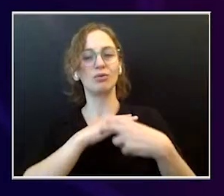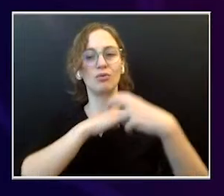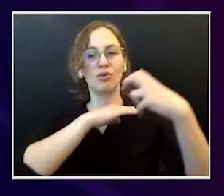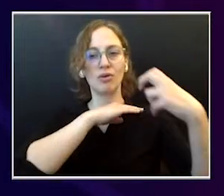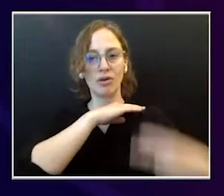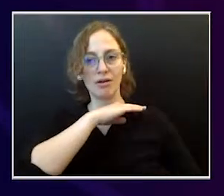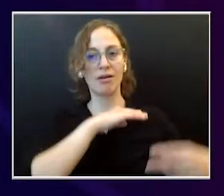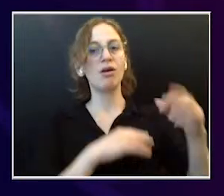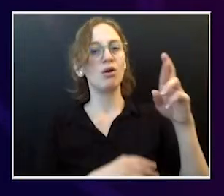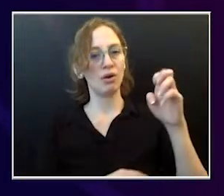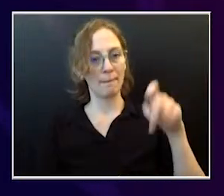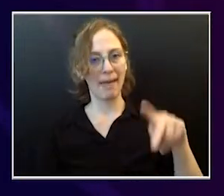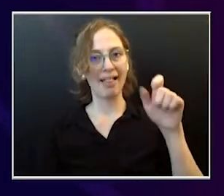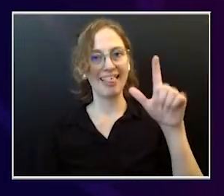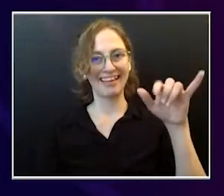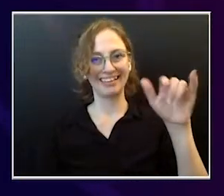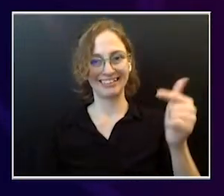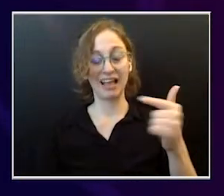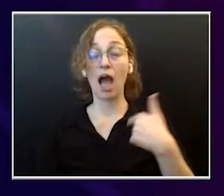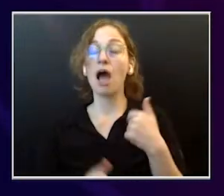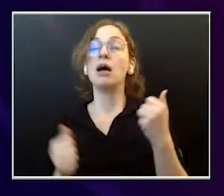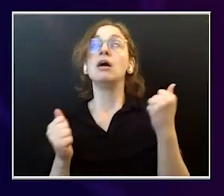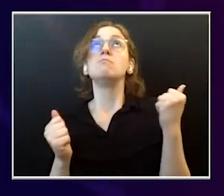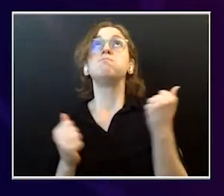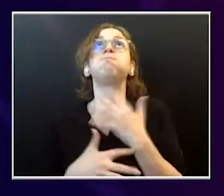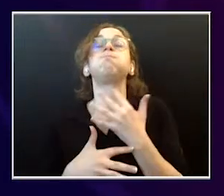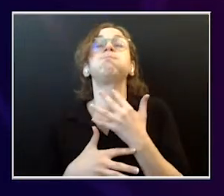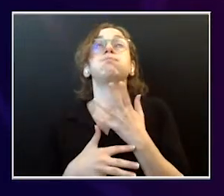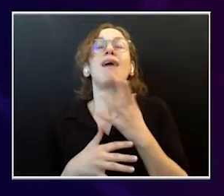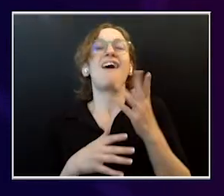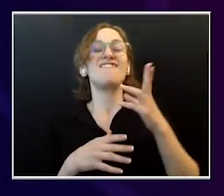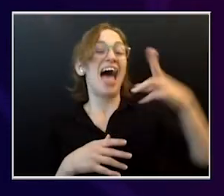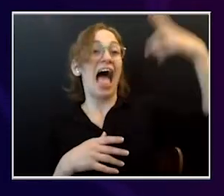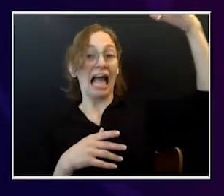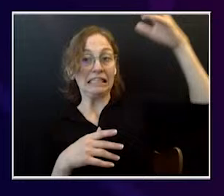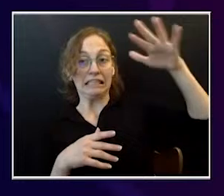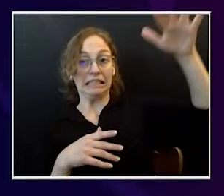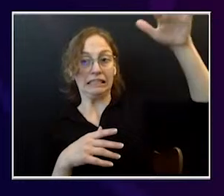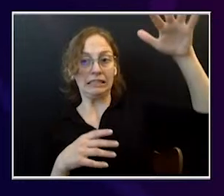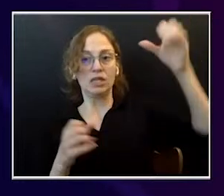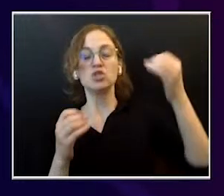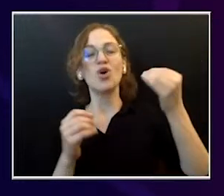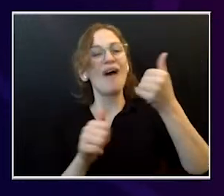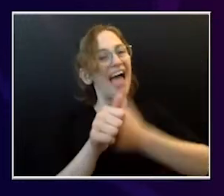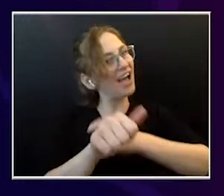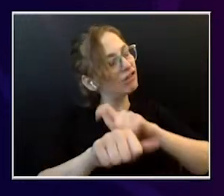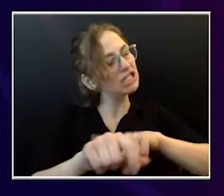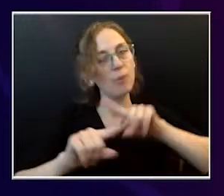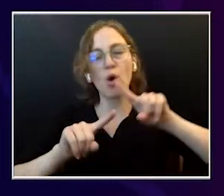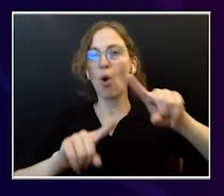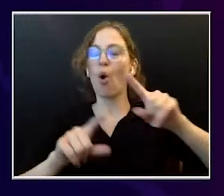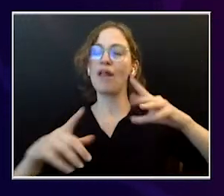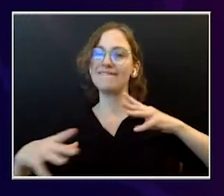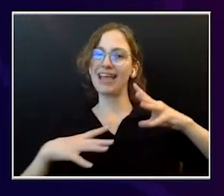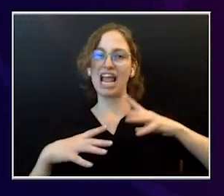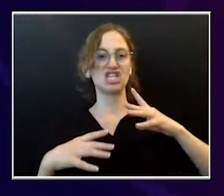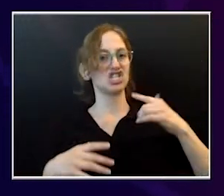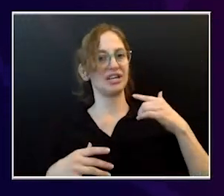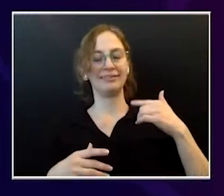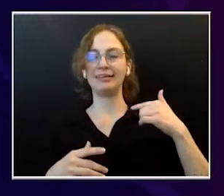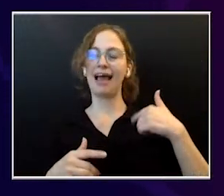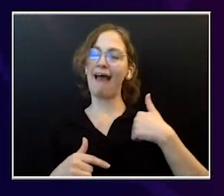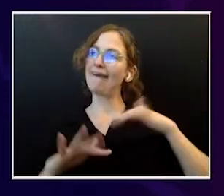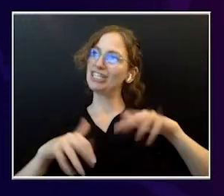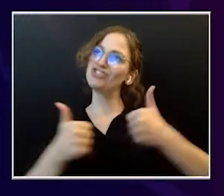so I have made a thing for myself that every time we go on vacation, we do some height activity that I'm terrified of, that I like